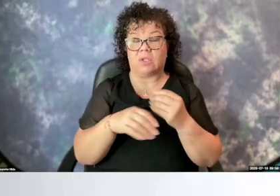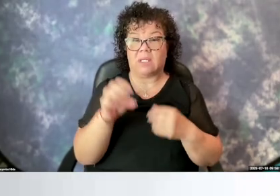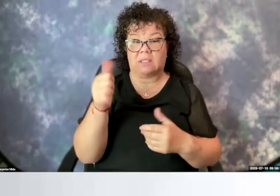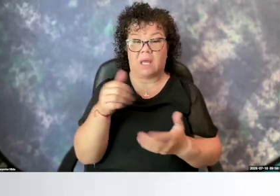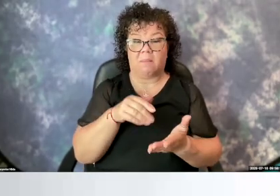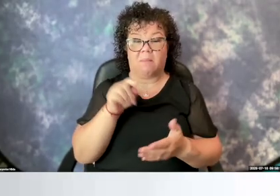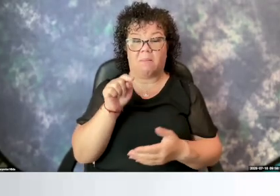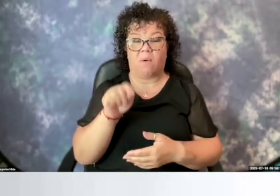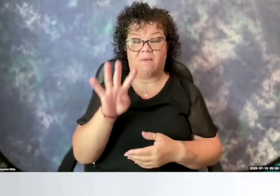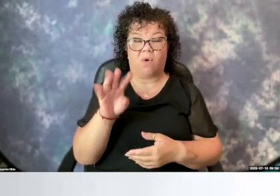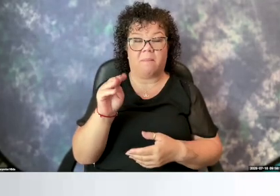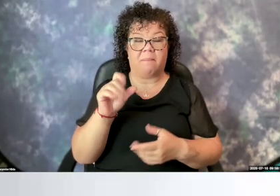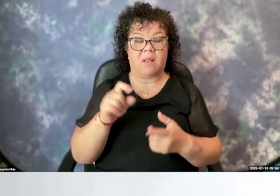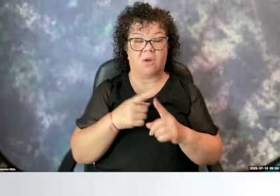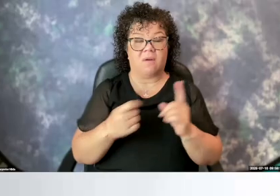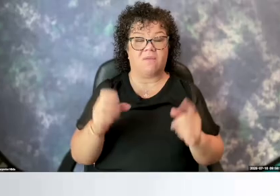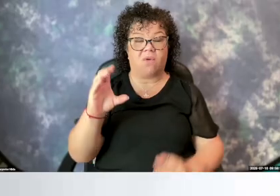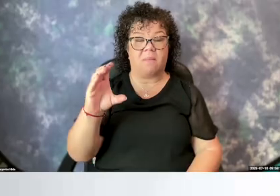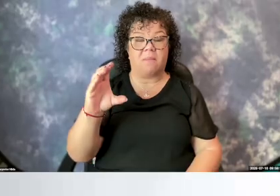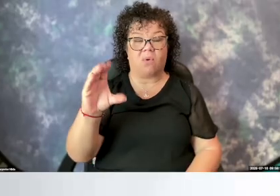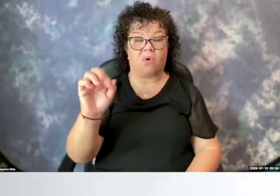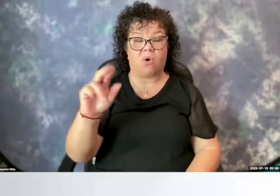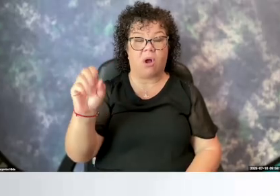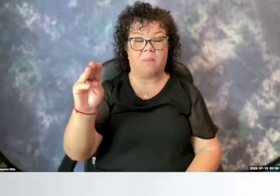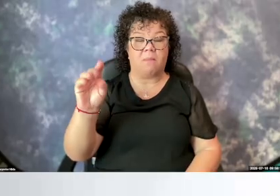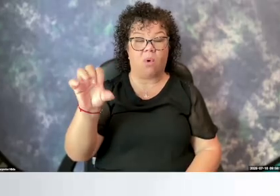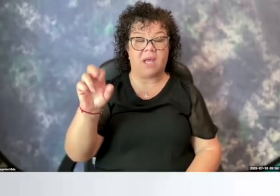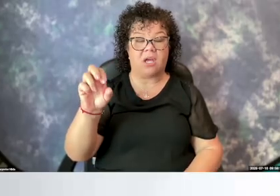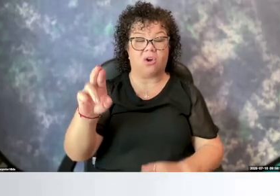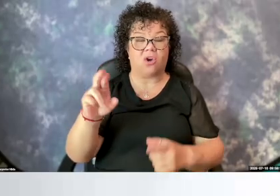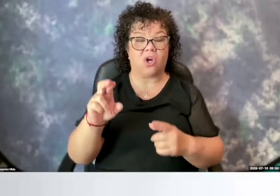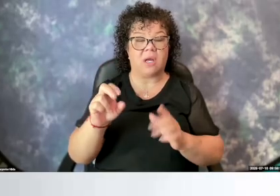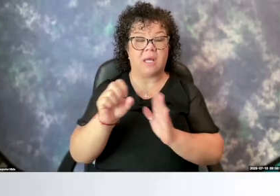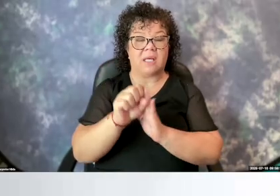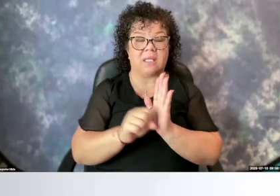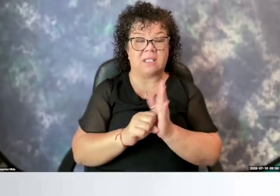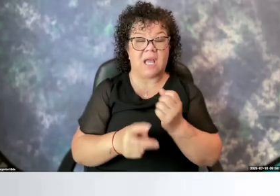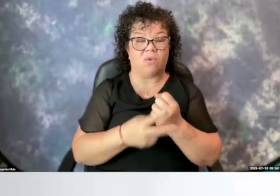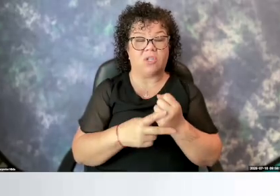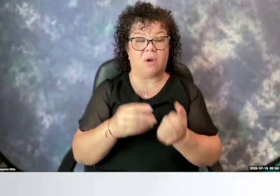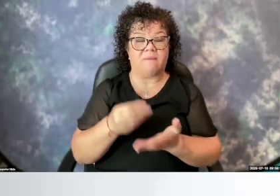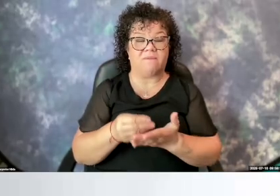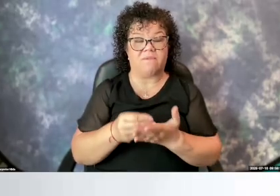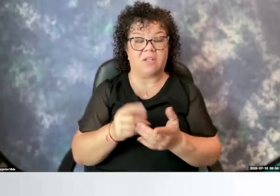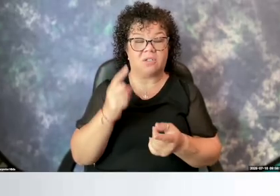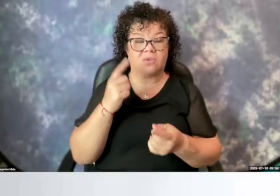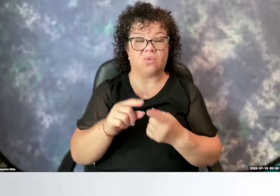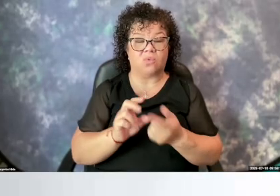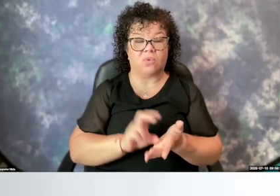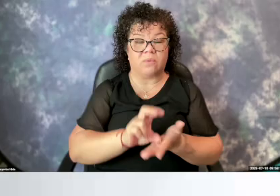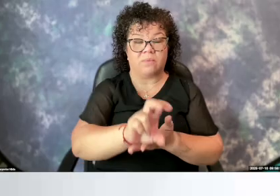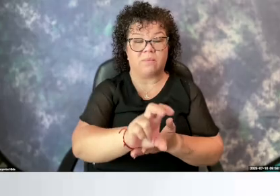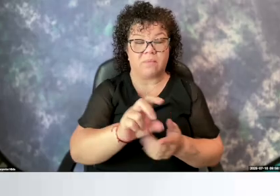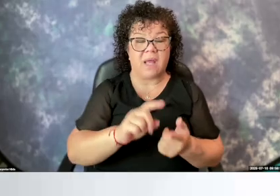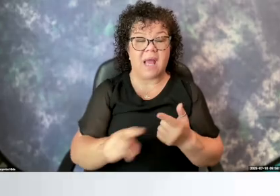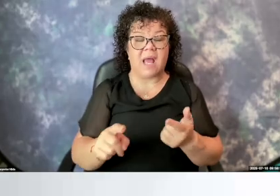Moyer State Reserve funds were awarded to the air districts who administer Clean Cars for All programs, and the